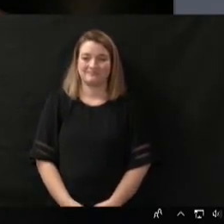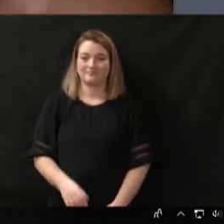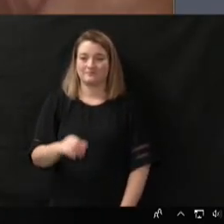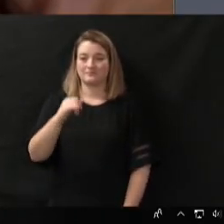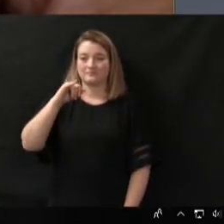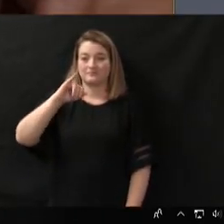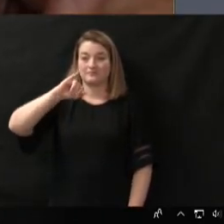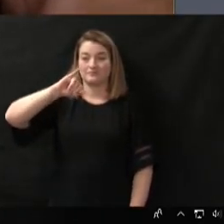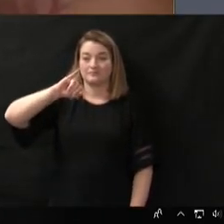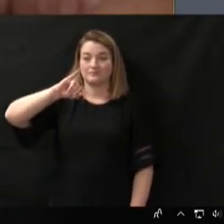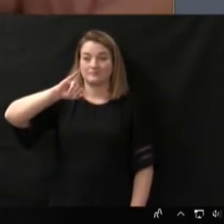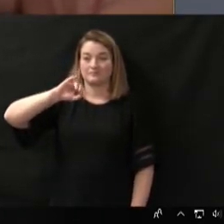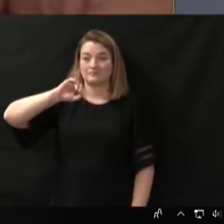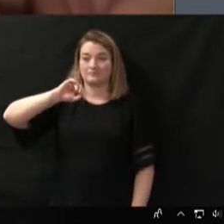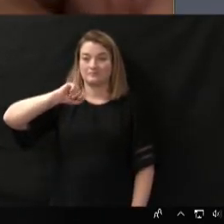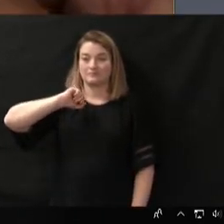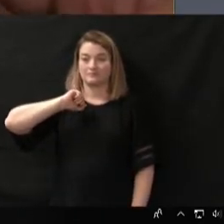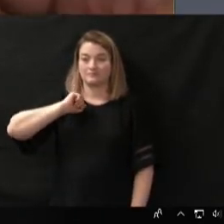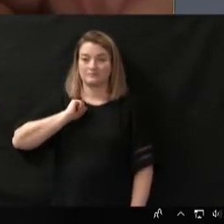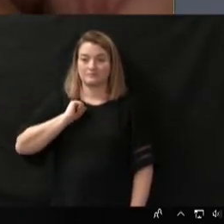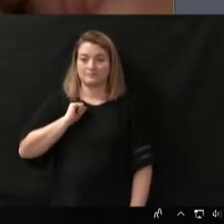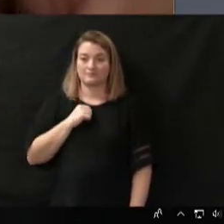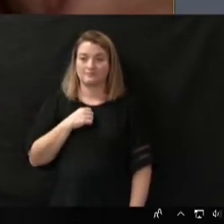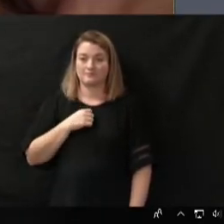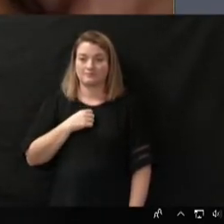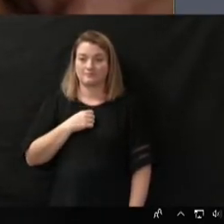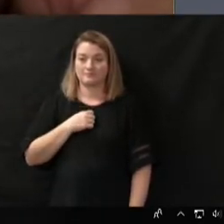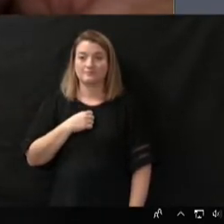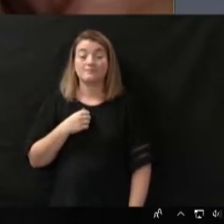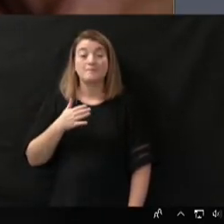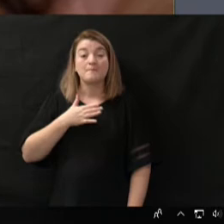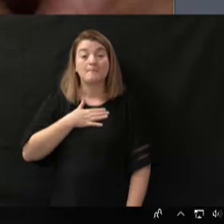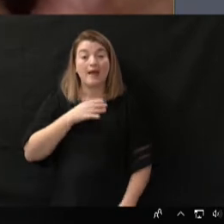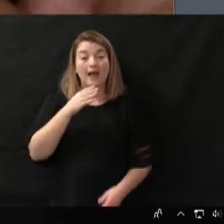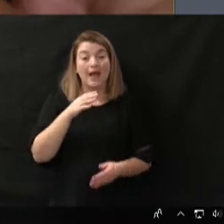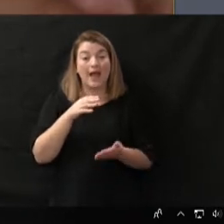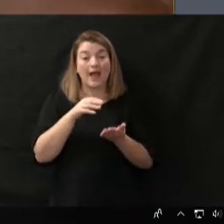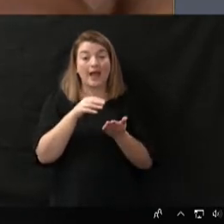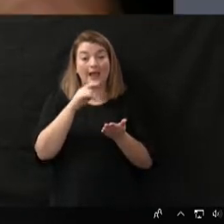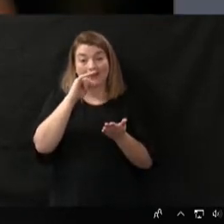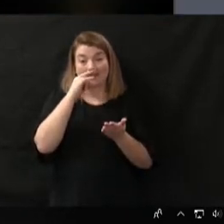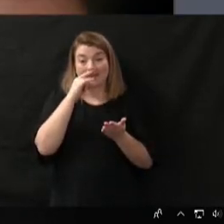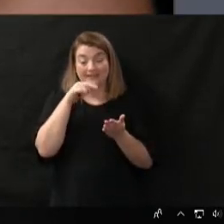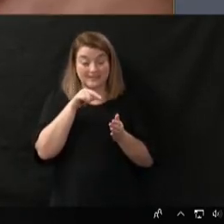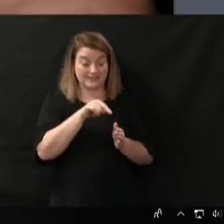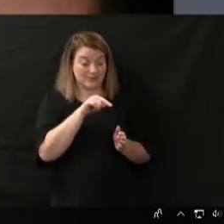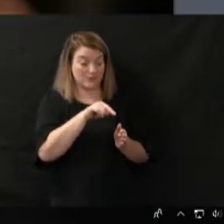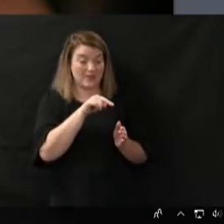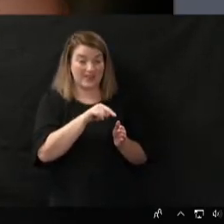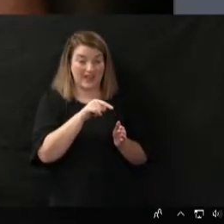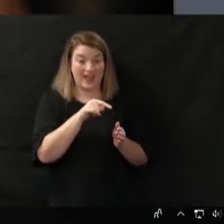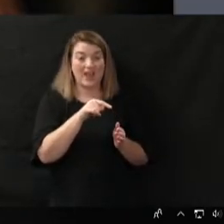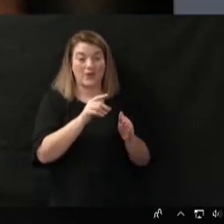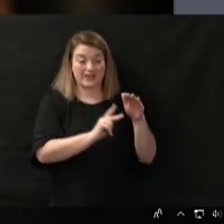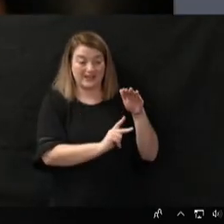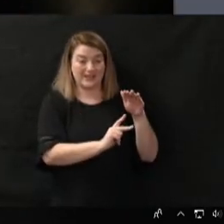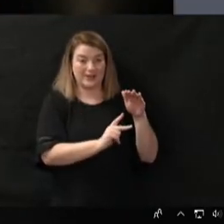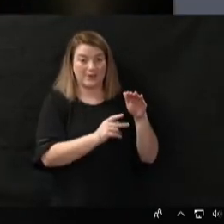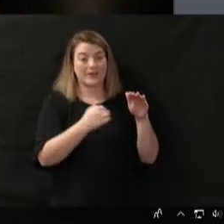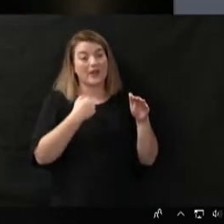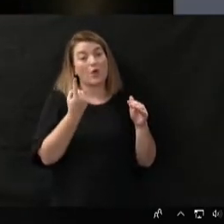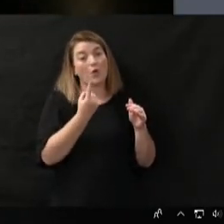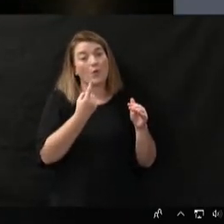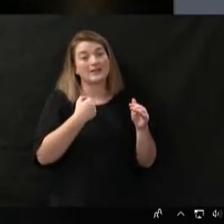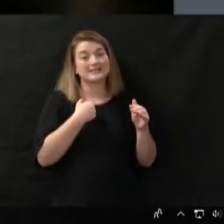Q and U are friends until the end. My kids, when they were in kindergarten, did something called the letter people, and they always had a Q and U wedding. You